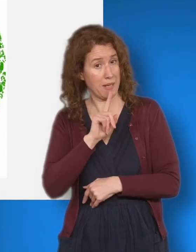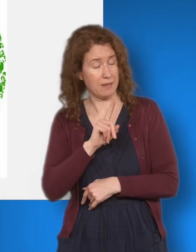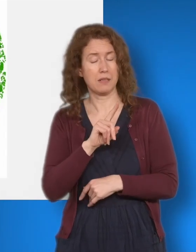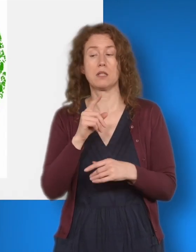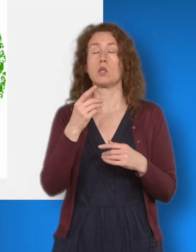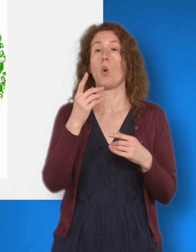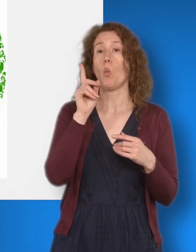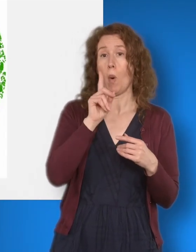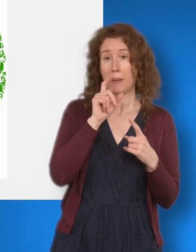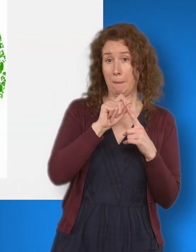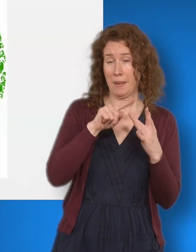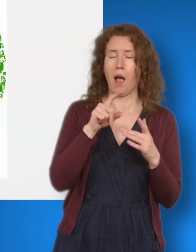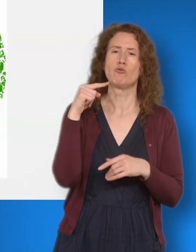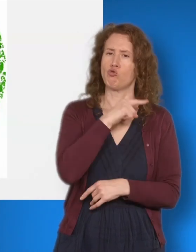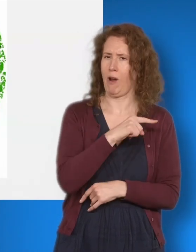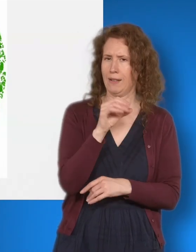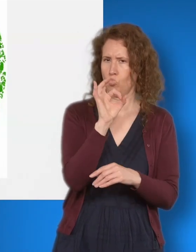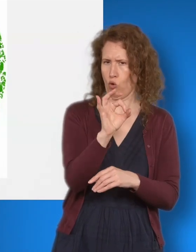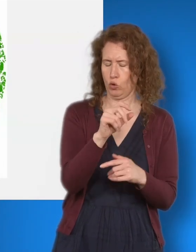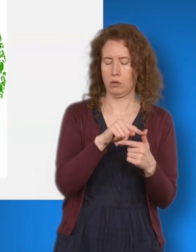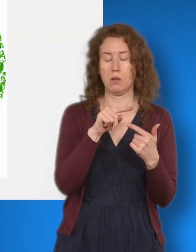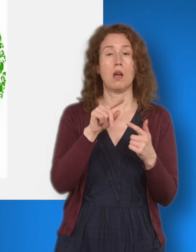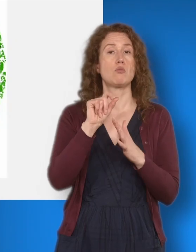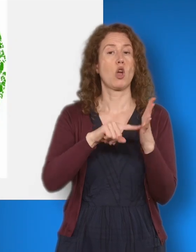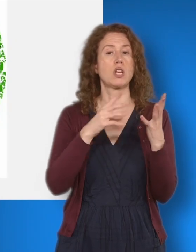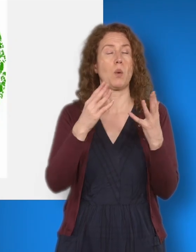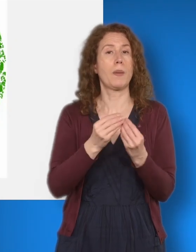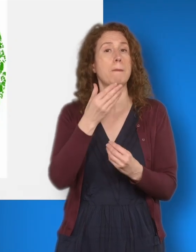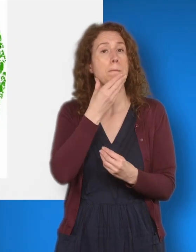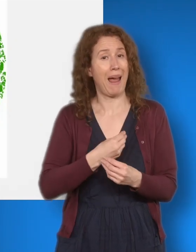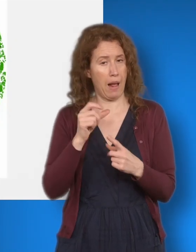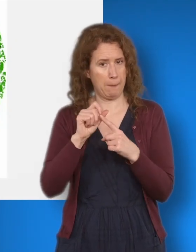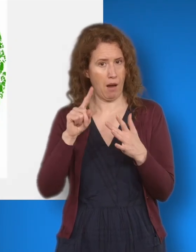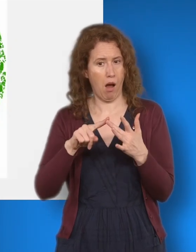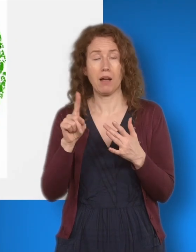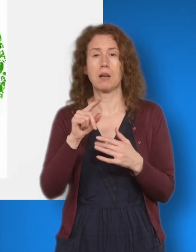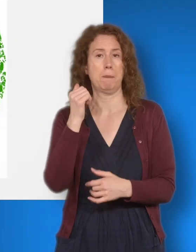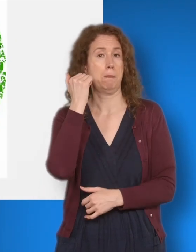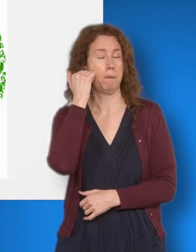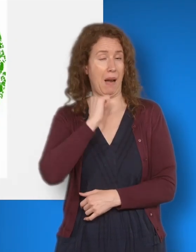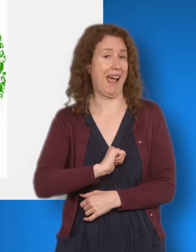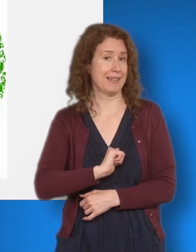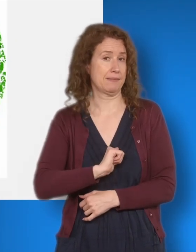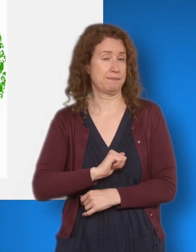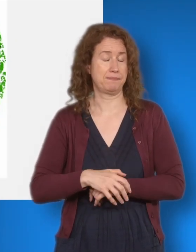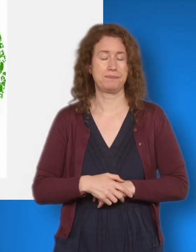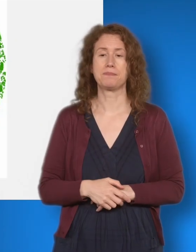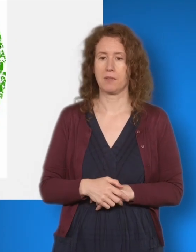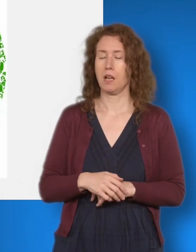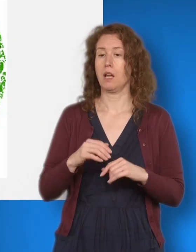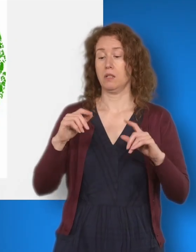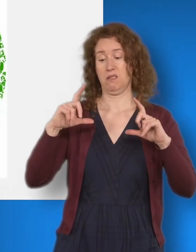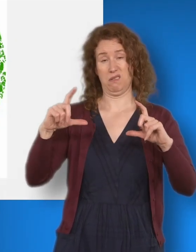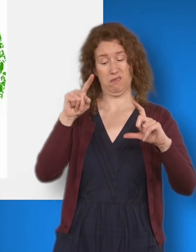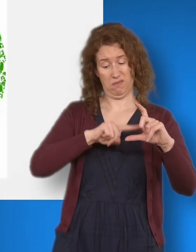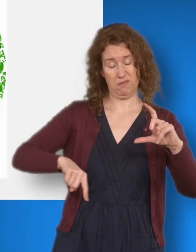woman PI are red, and projects with a male PI are black. The